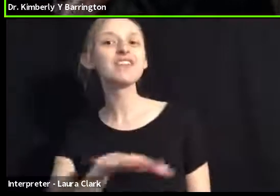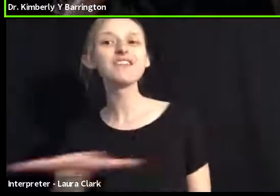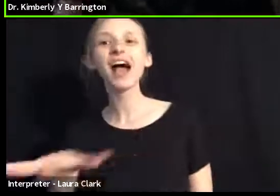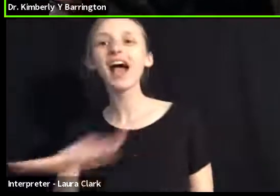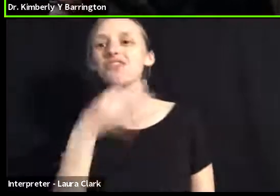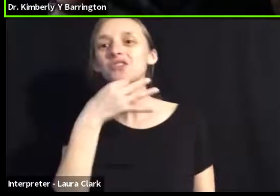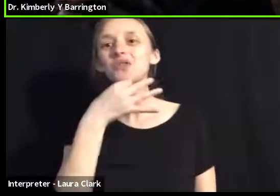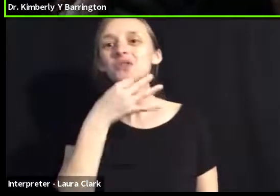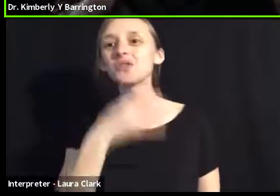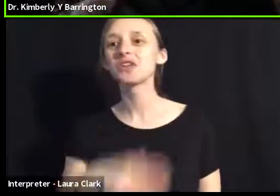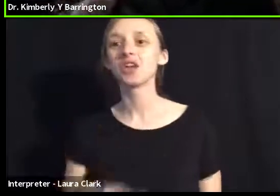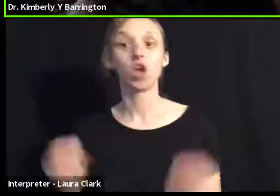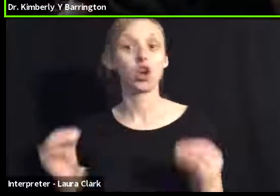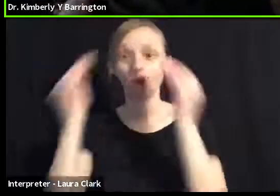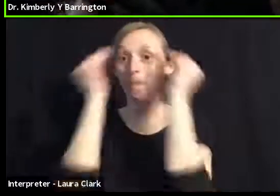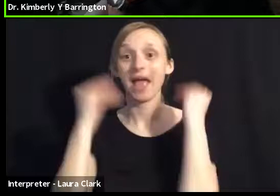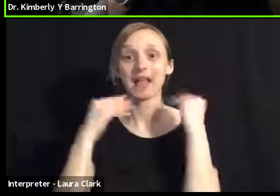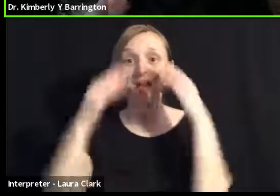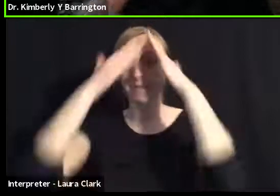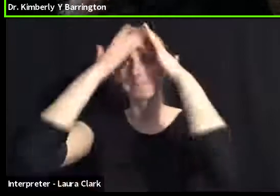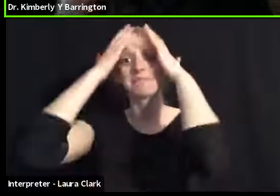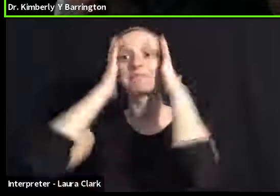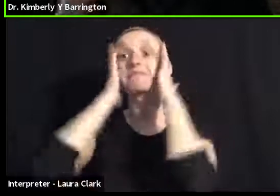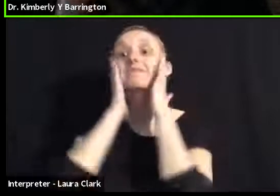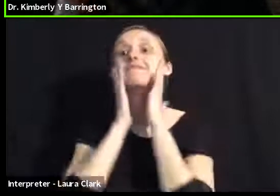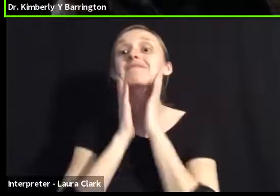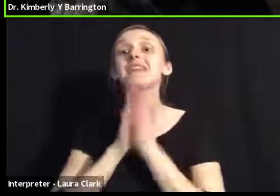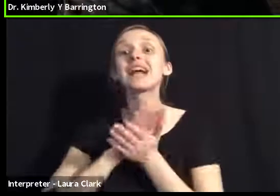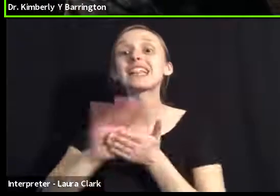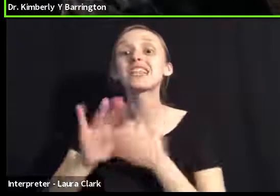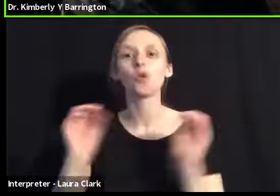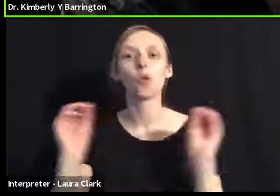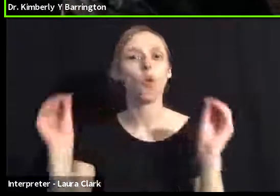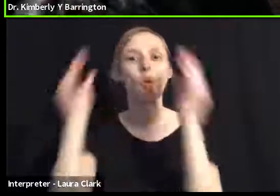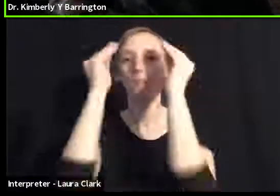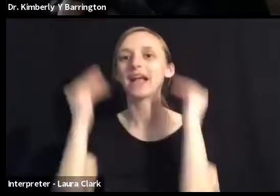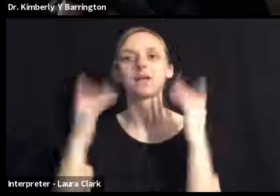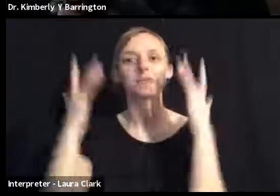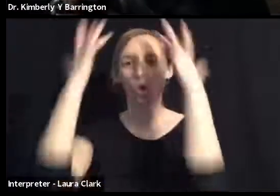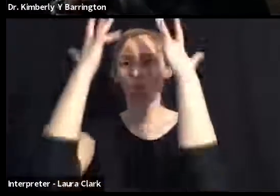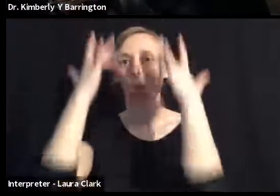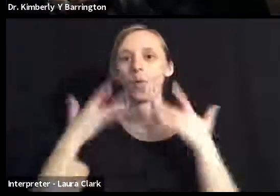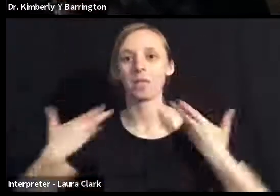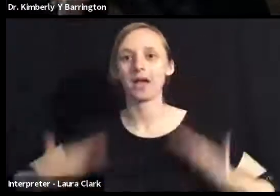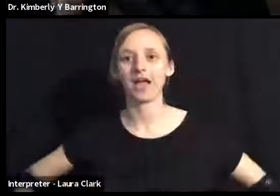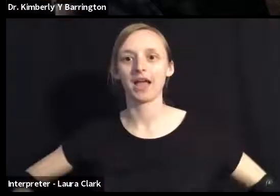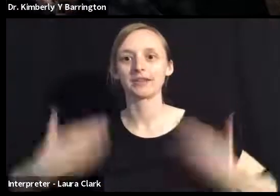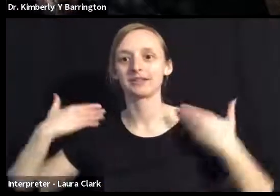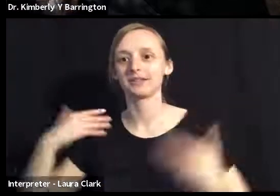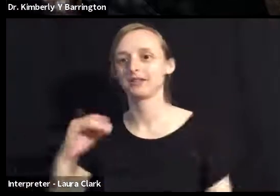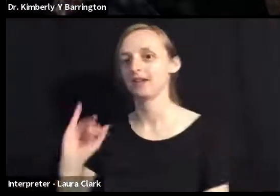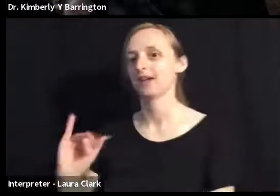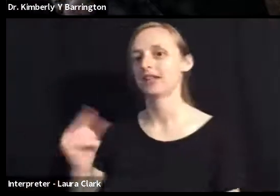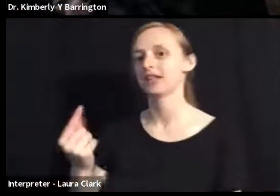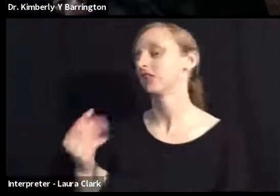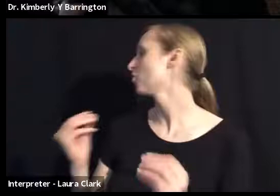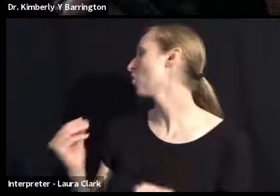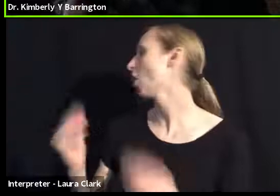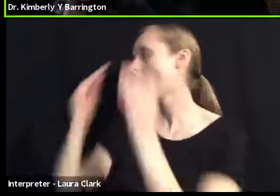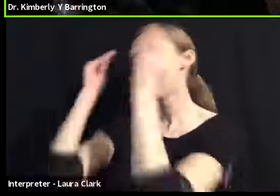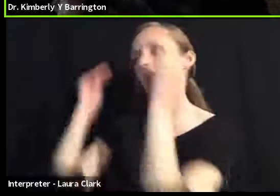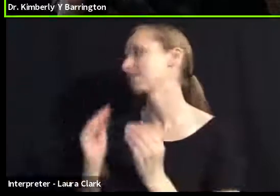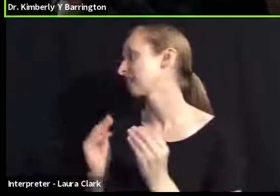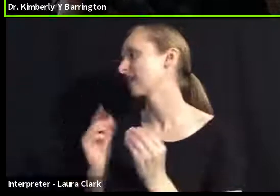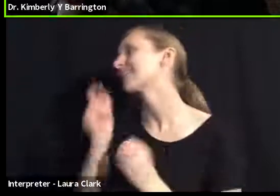Look at that. No makeup, y'all. See that? Look, my fingers is clean. No makeup. I don't wear makeup either. I just got on a little lipstick.